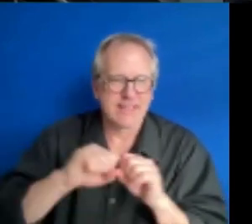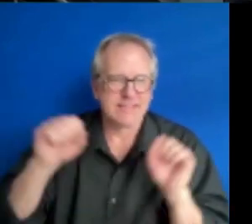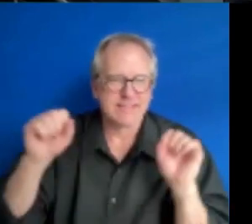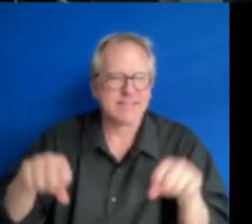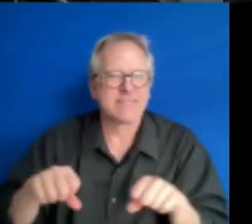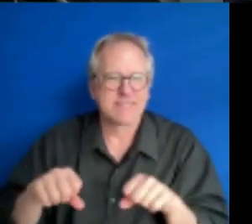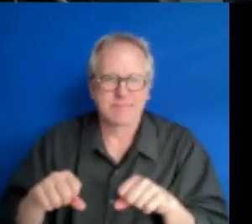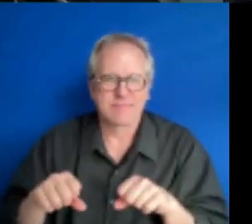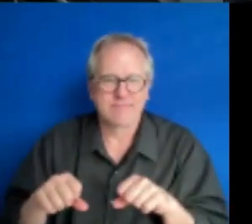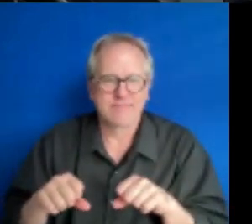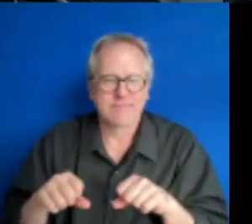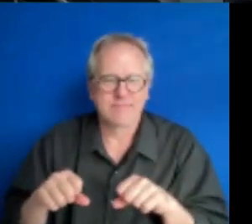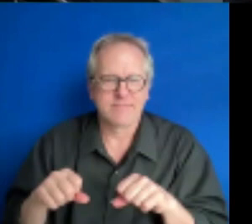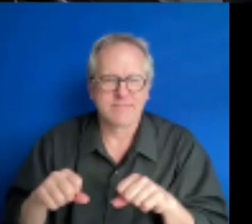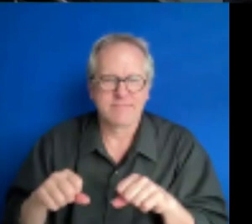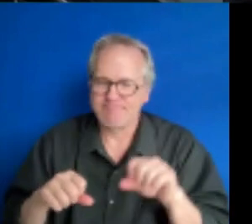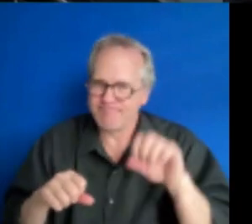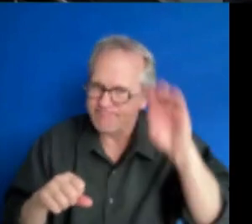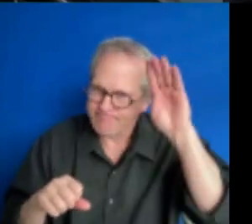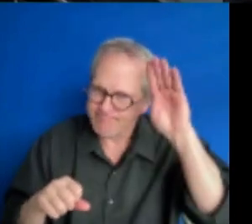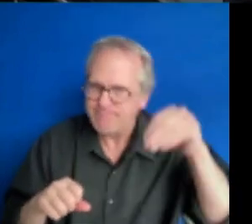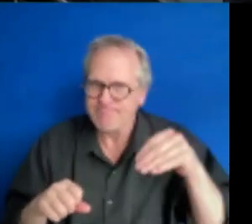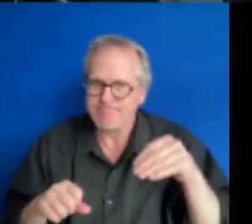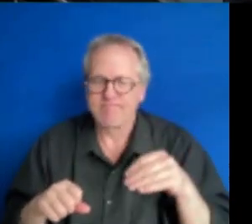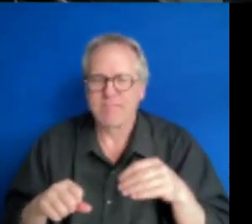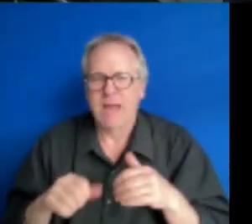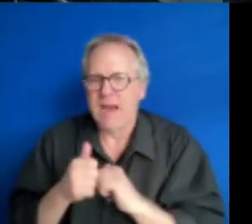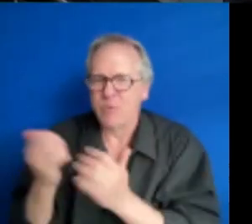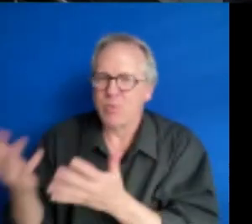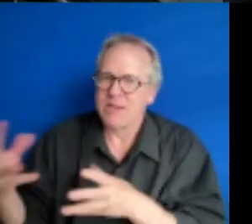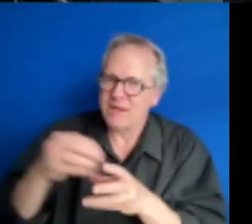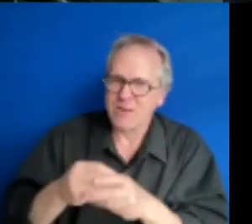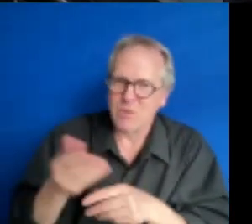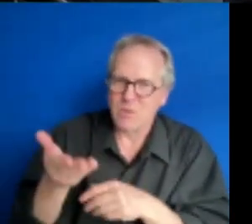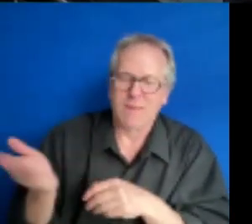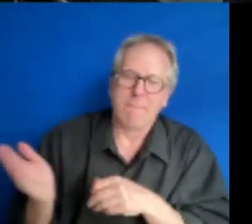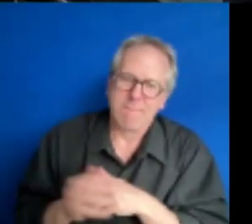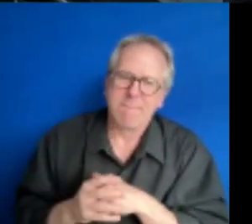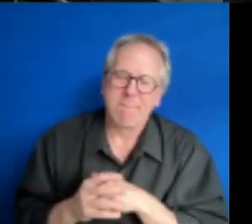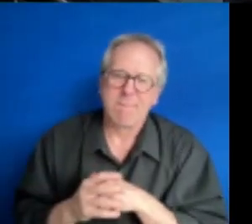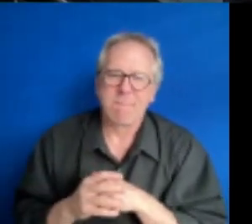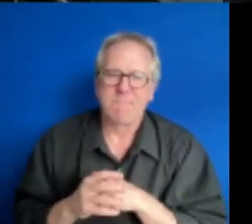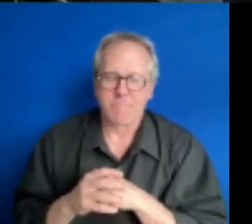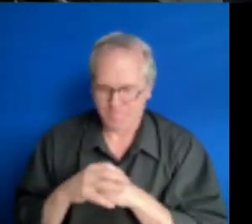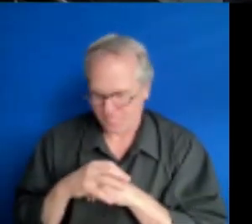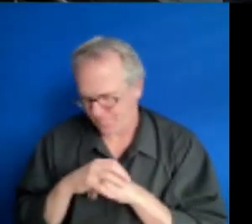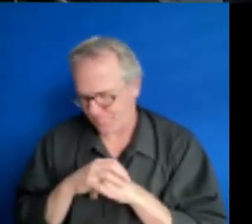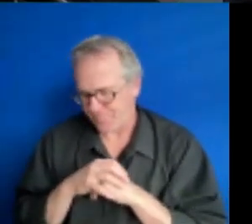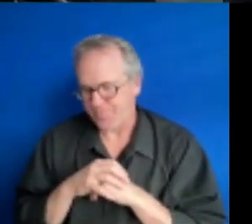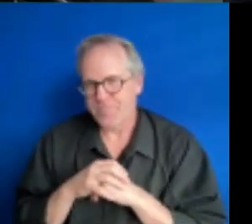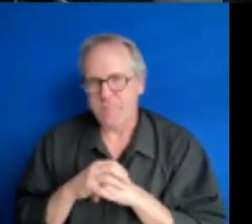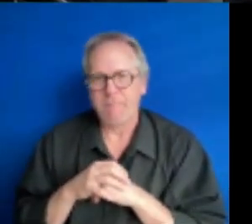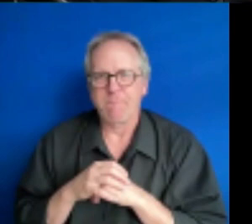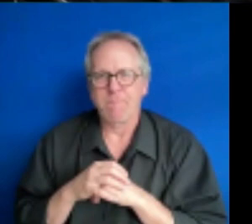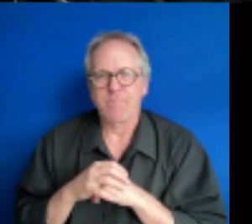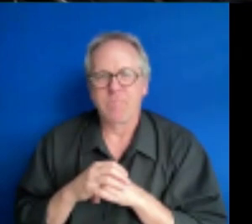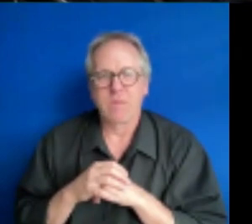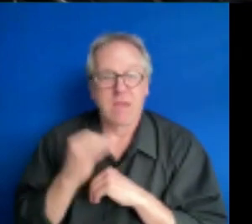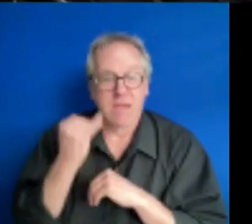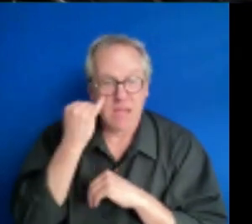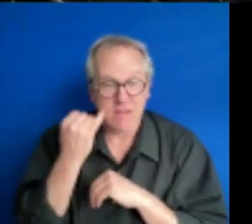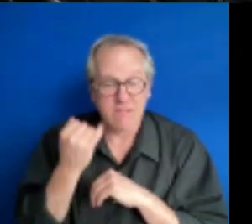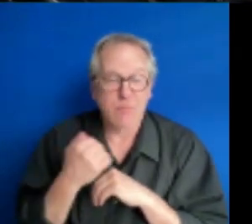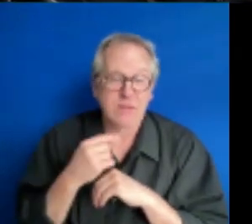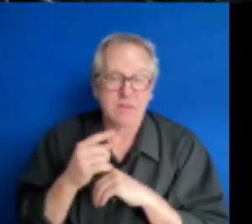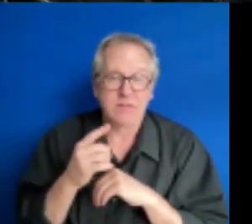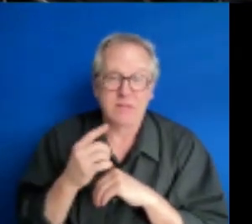to mental health struggles, we lose some of them. If we refer to